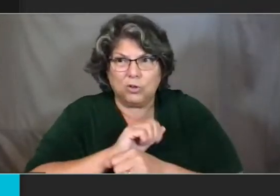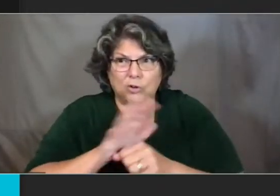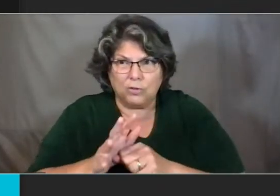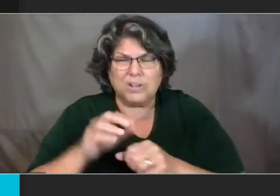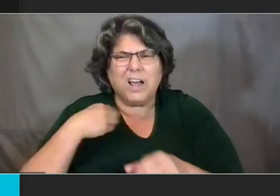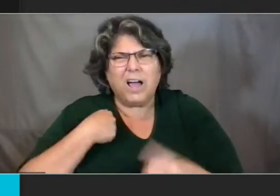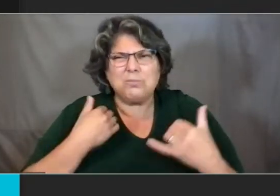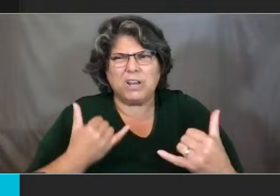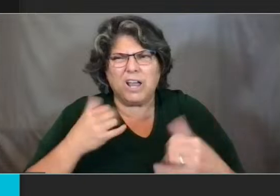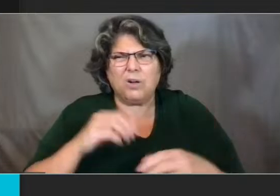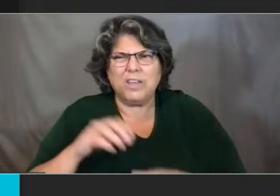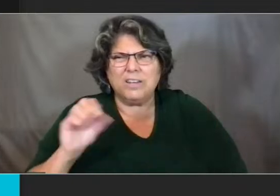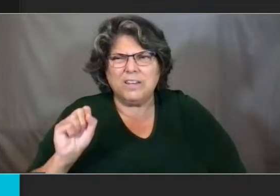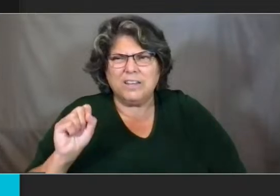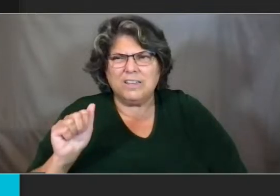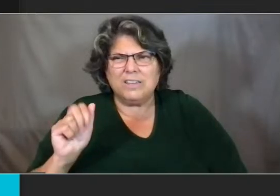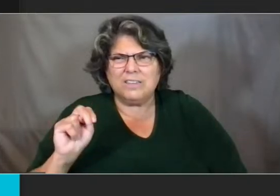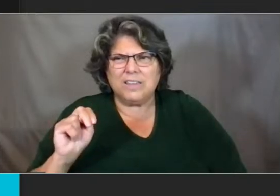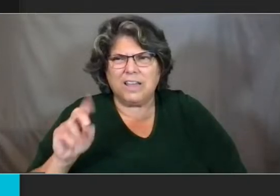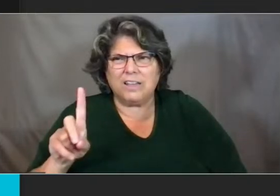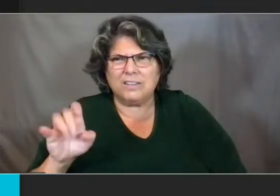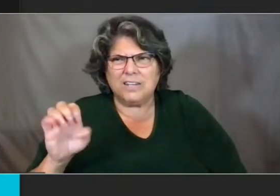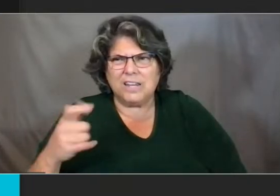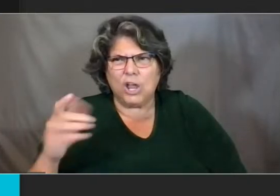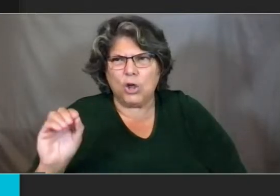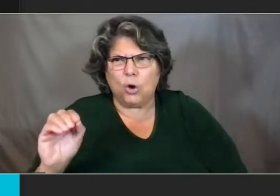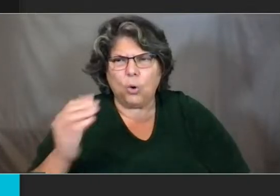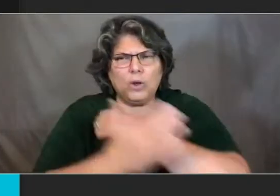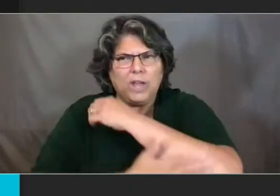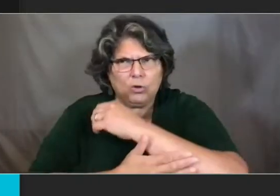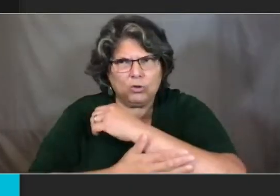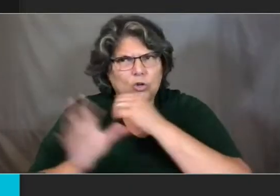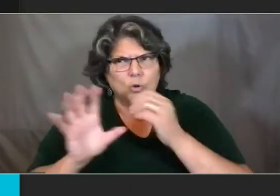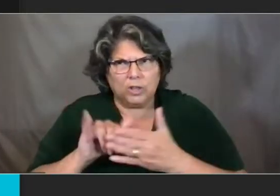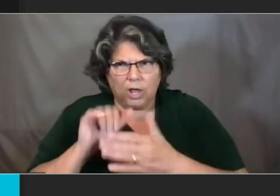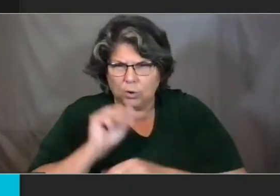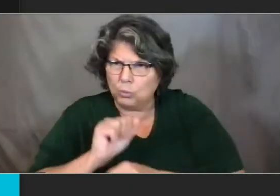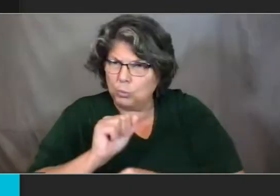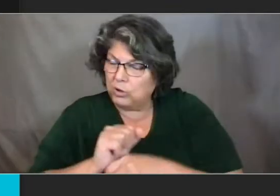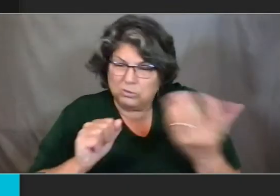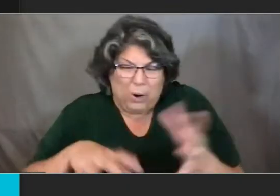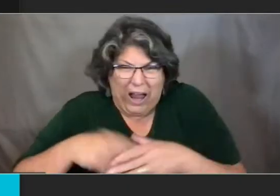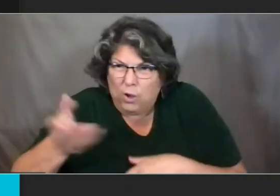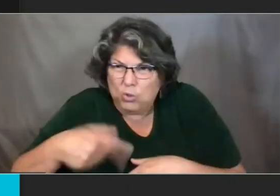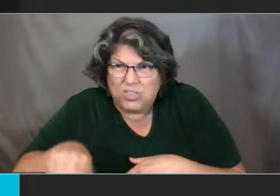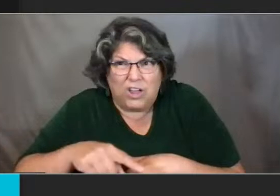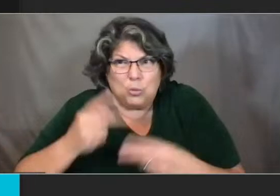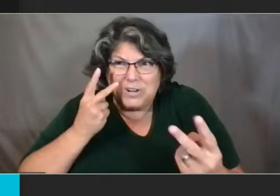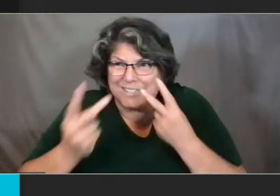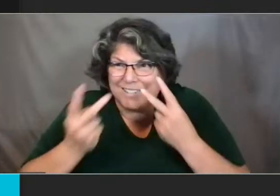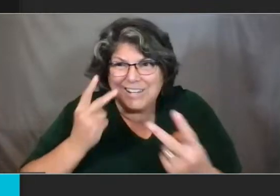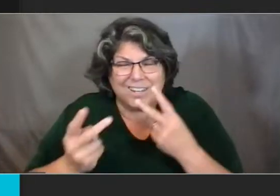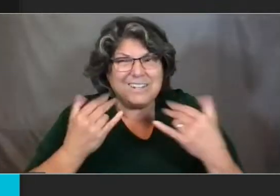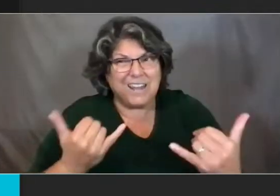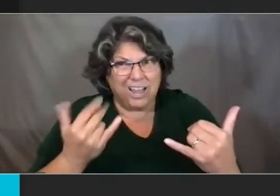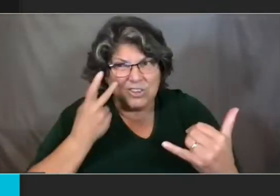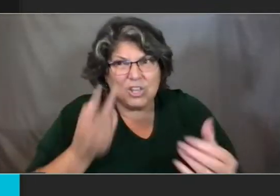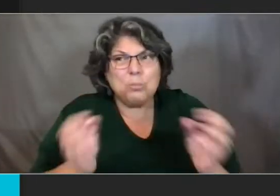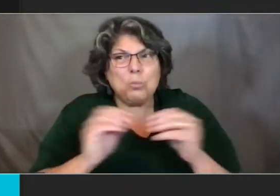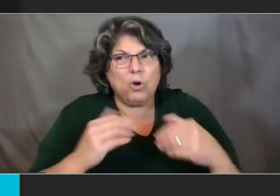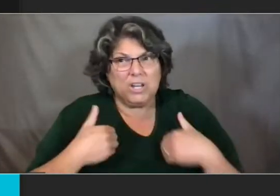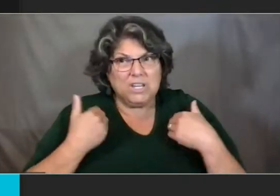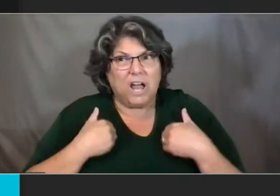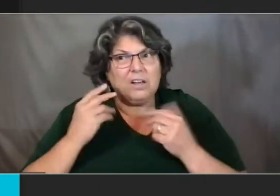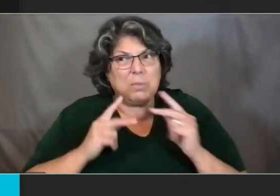work. We're back out there. We're back seeing it. We're seeing the hard things. Now we're seeing younger people dying in